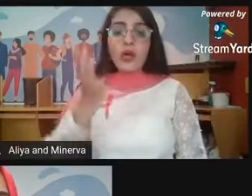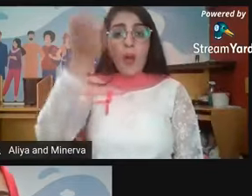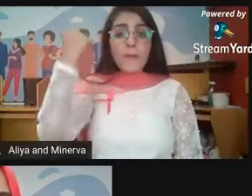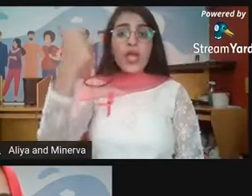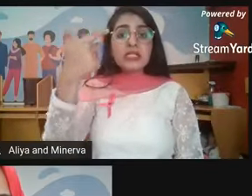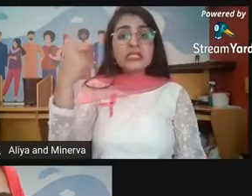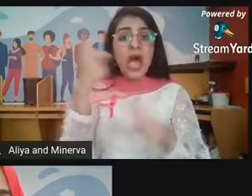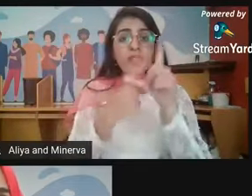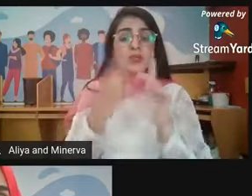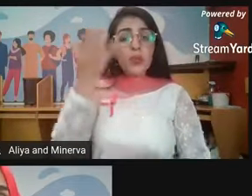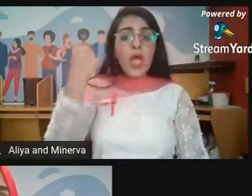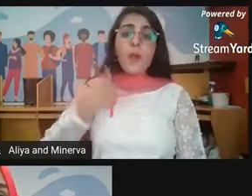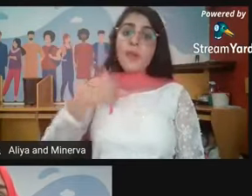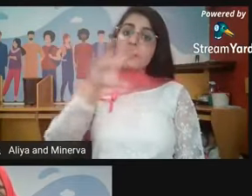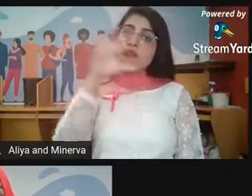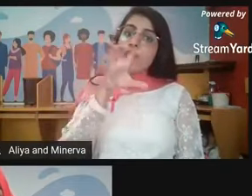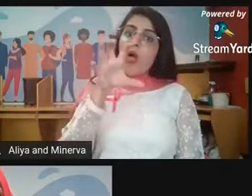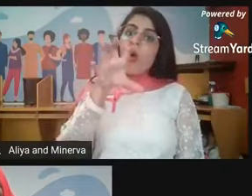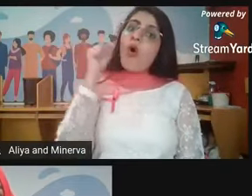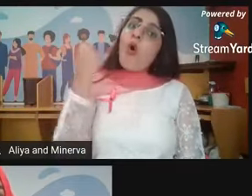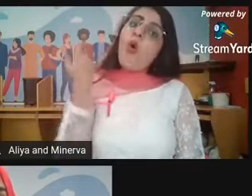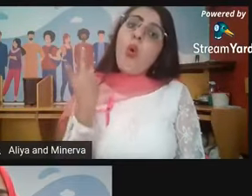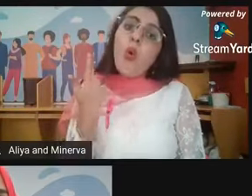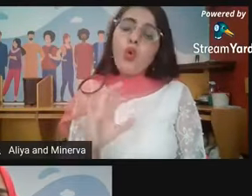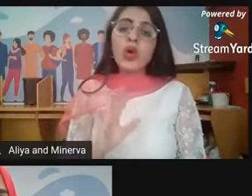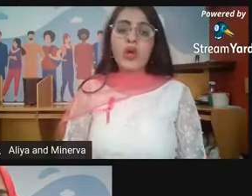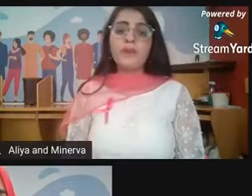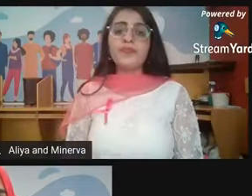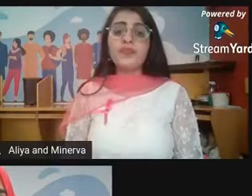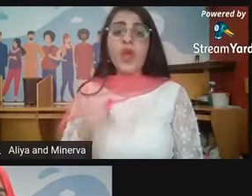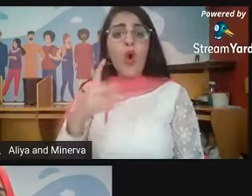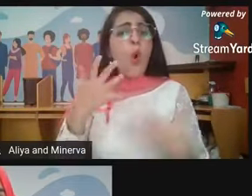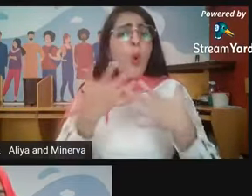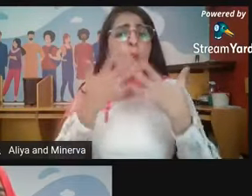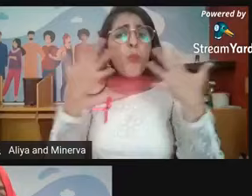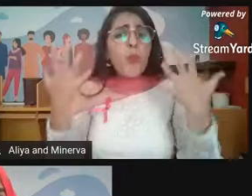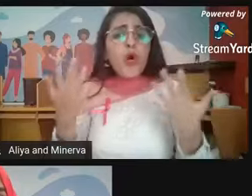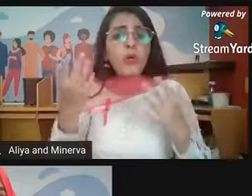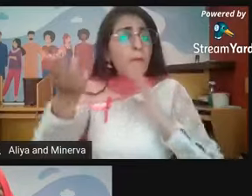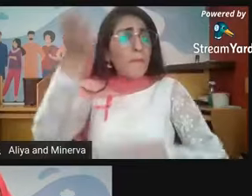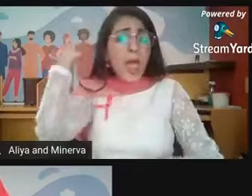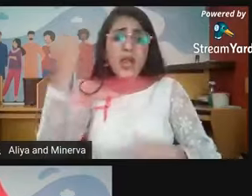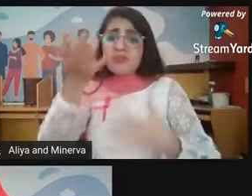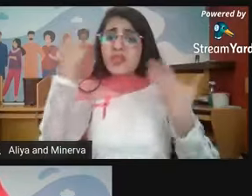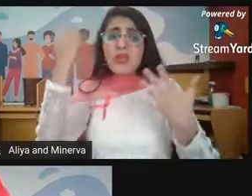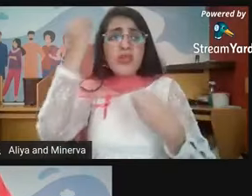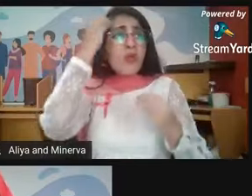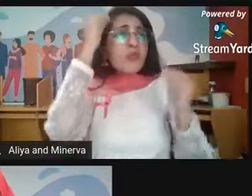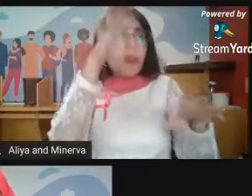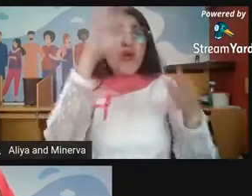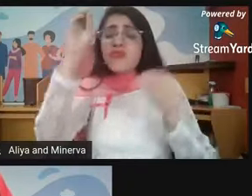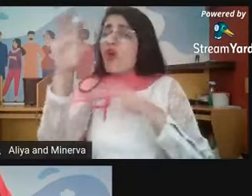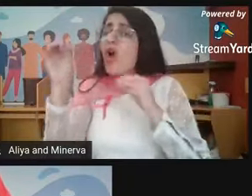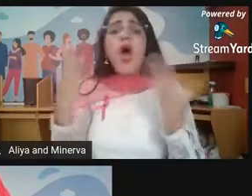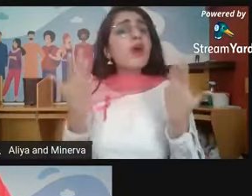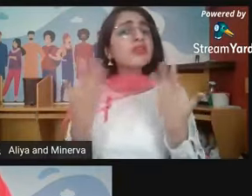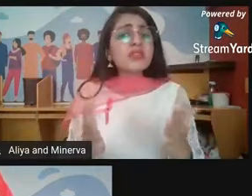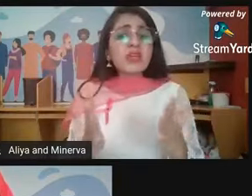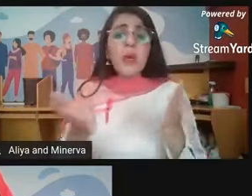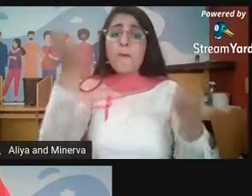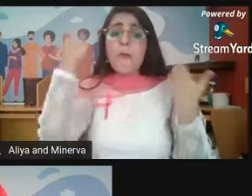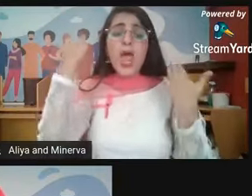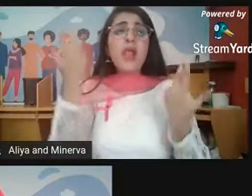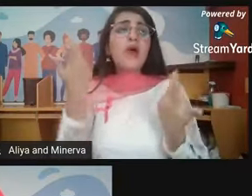around 7 years back when it was not really much on these platforms and there was not much awareness for